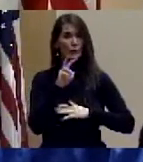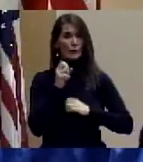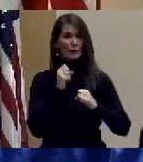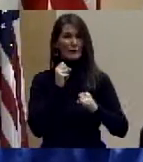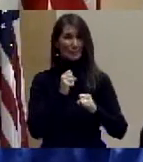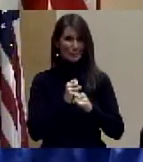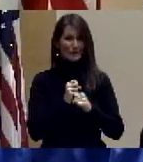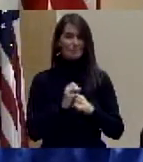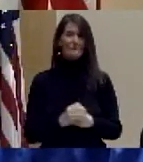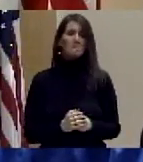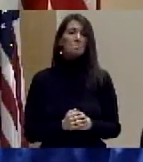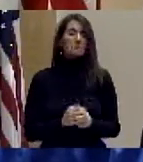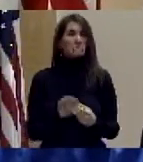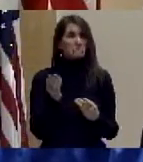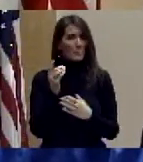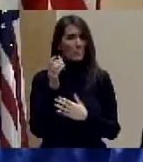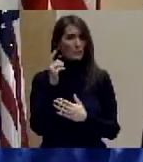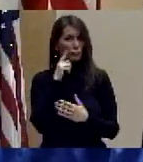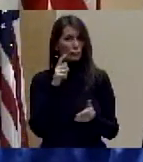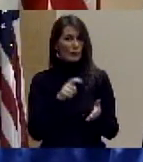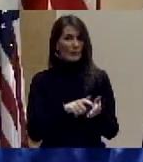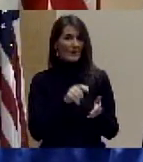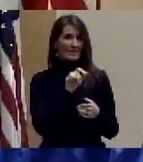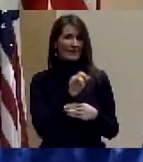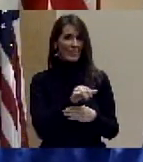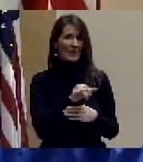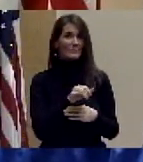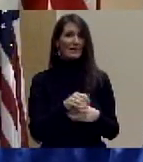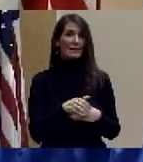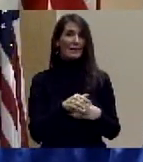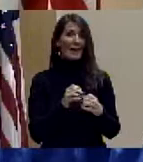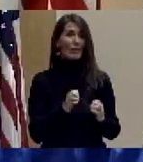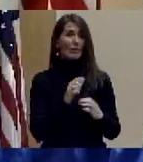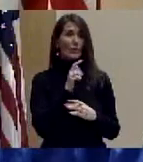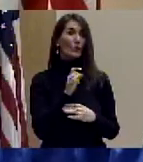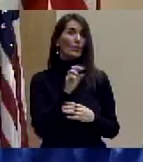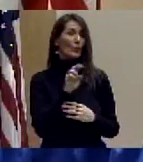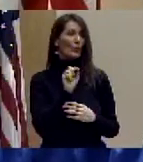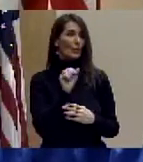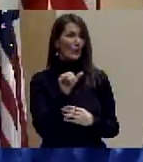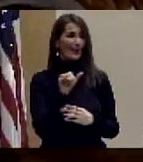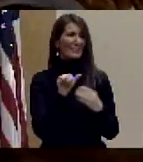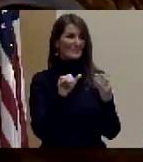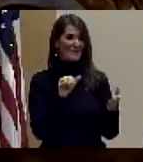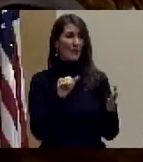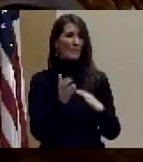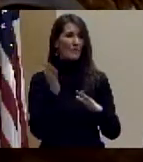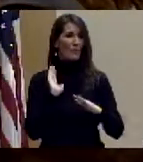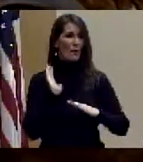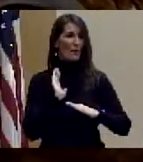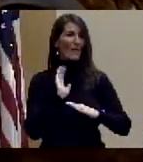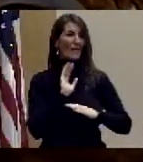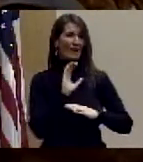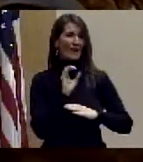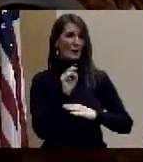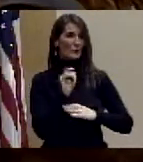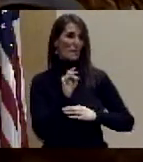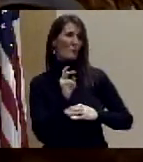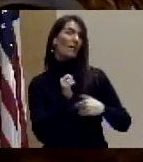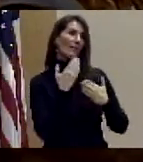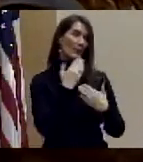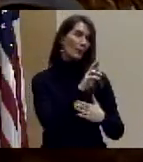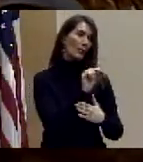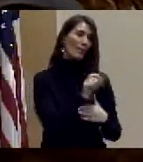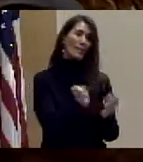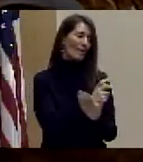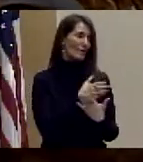I do want to acknowledge the chair of that effort, Ray Tierney, who is in the house tonight, former council member. Thank you, Ray, for all that